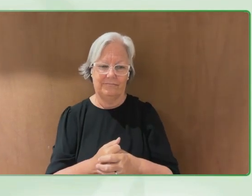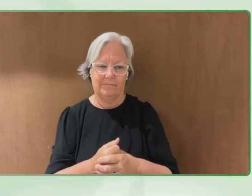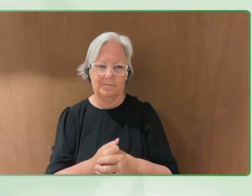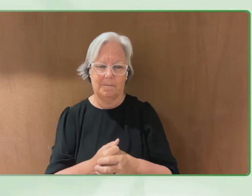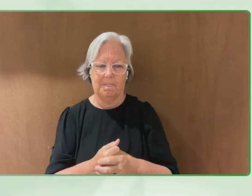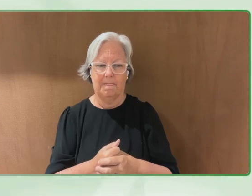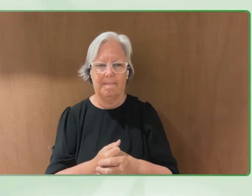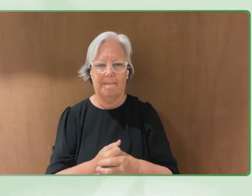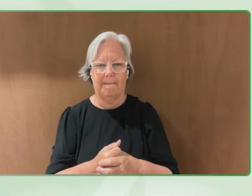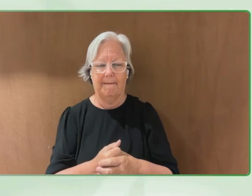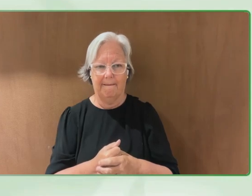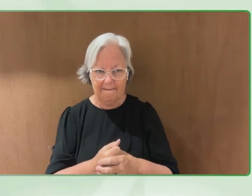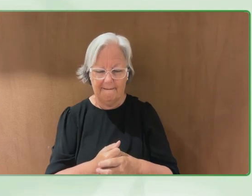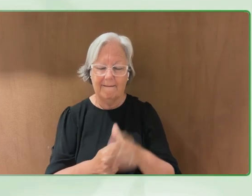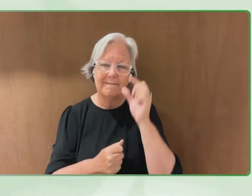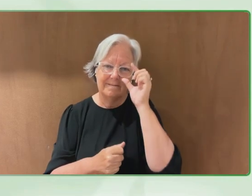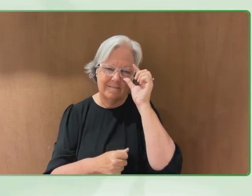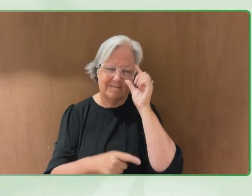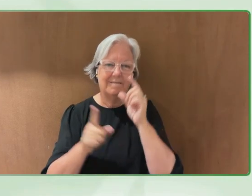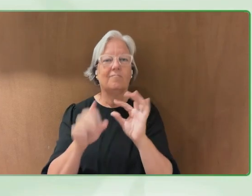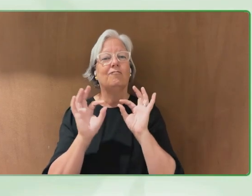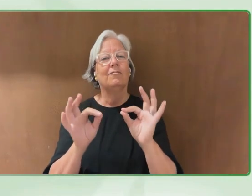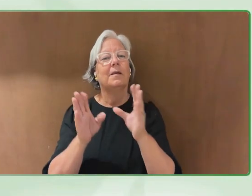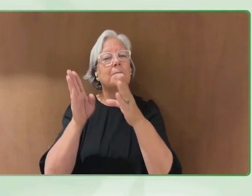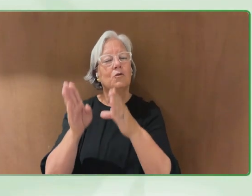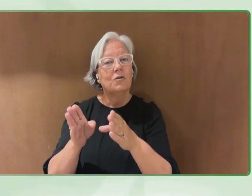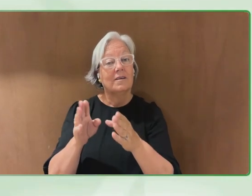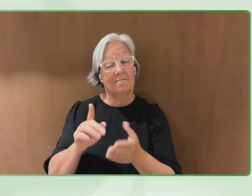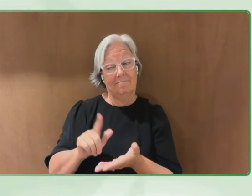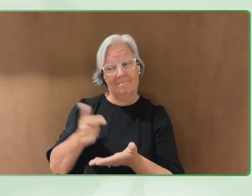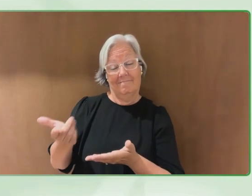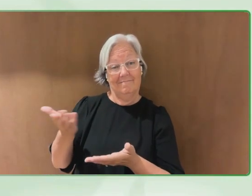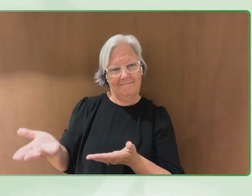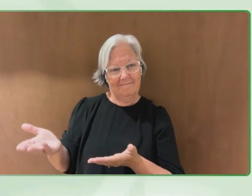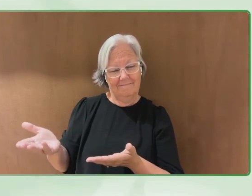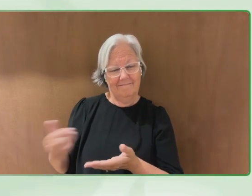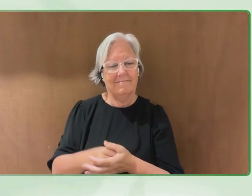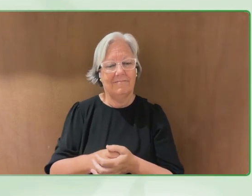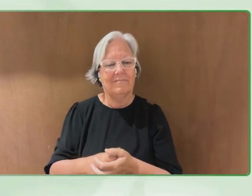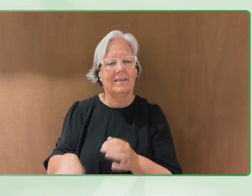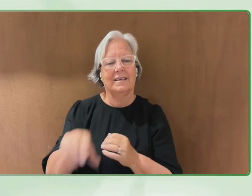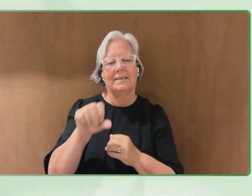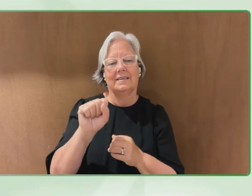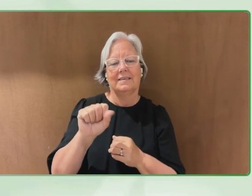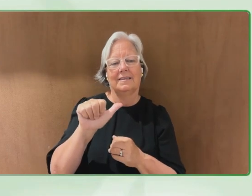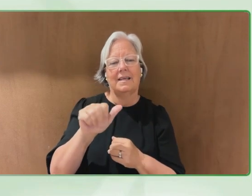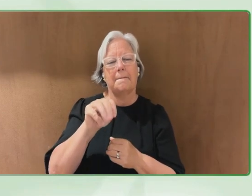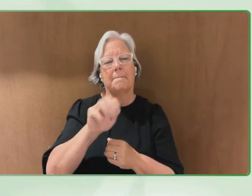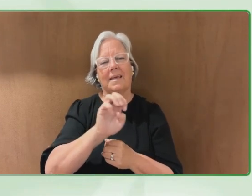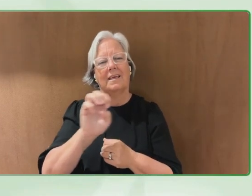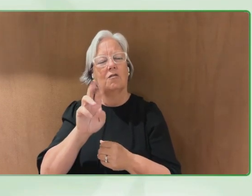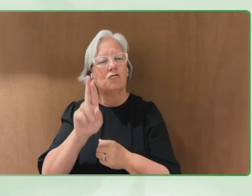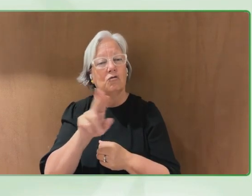And speaking of awesome human beings, I have next to me Samir. Now, Samir is one of these guys that the minute you see him, he has this air